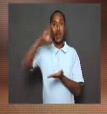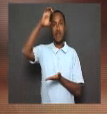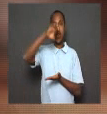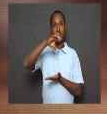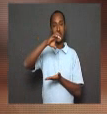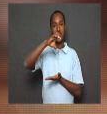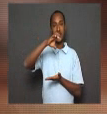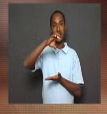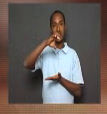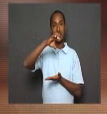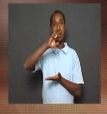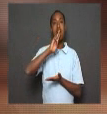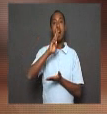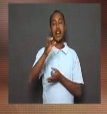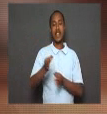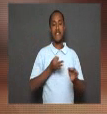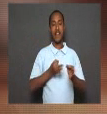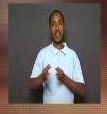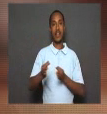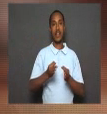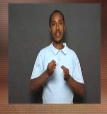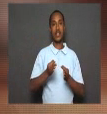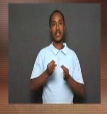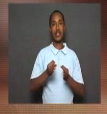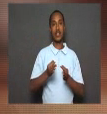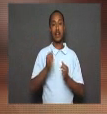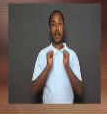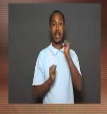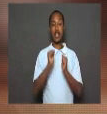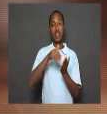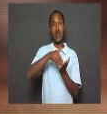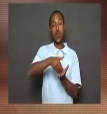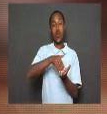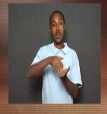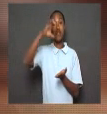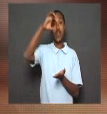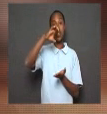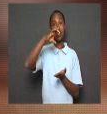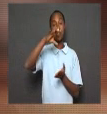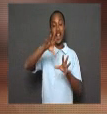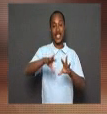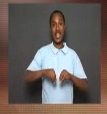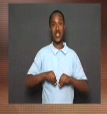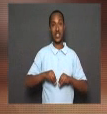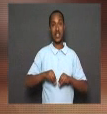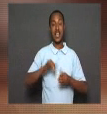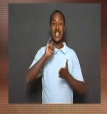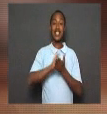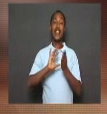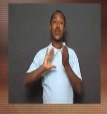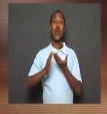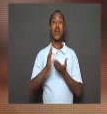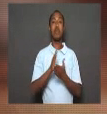Intermolecular forces are defined as the relatively weak forces of attraction that